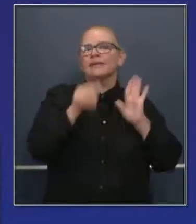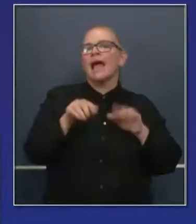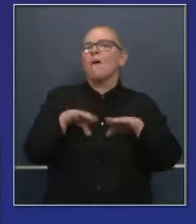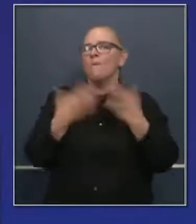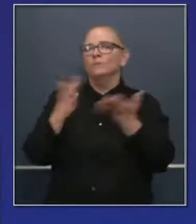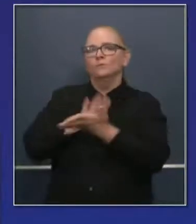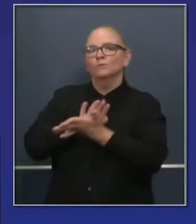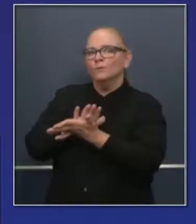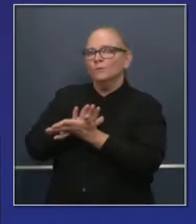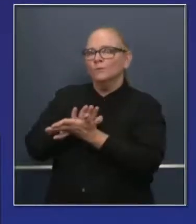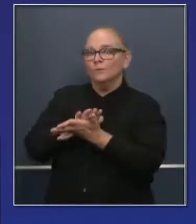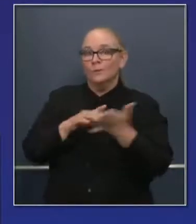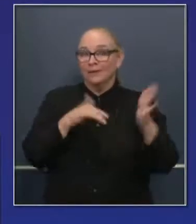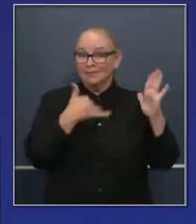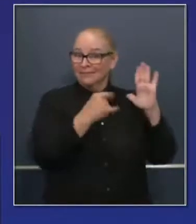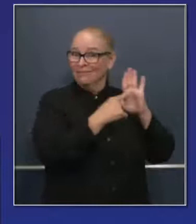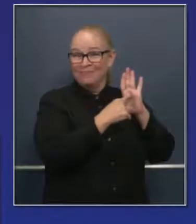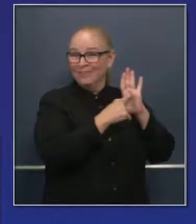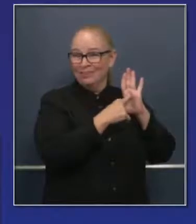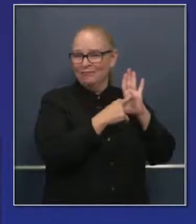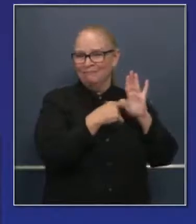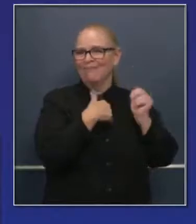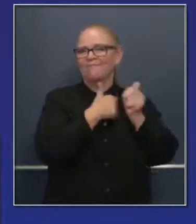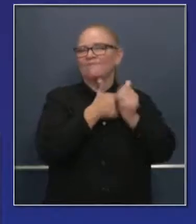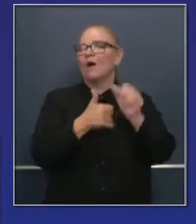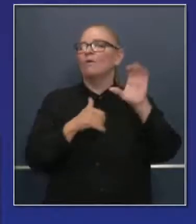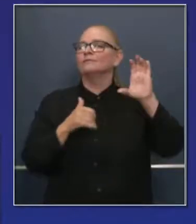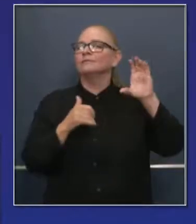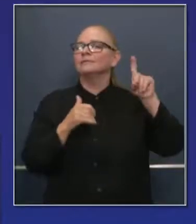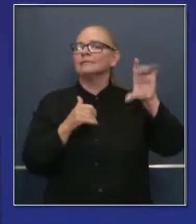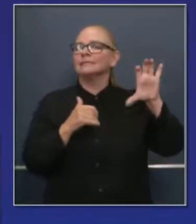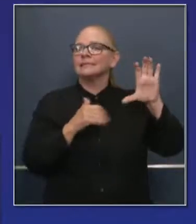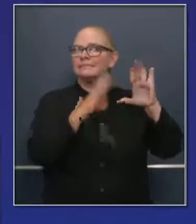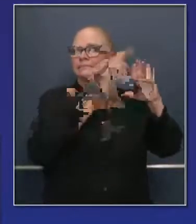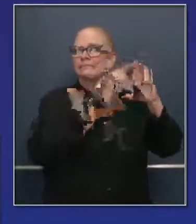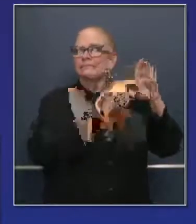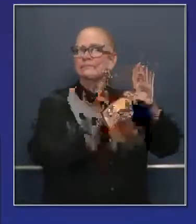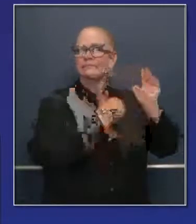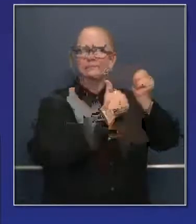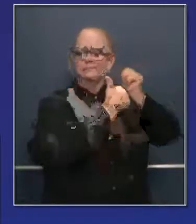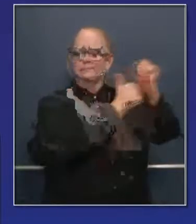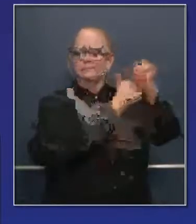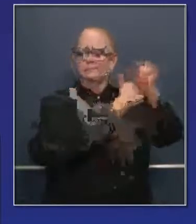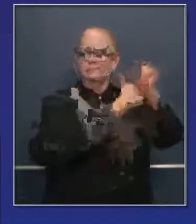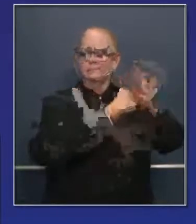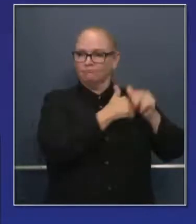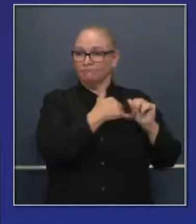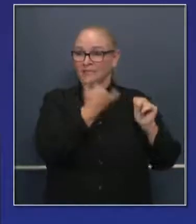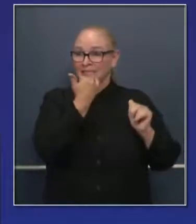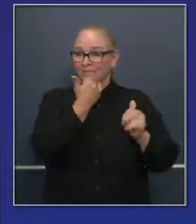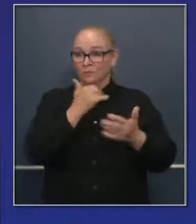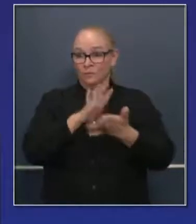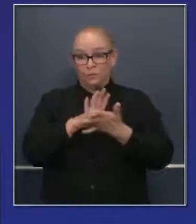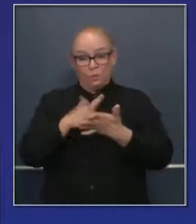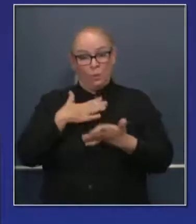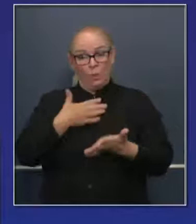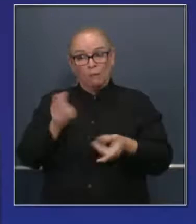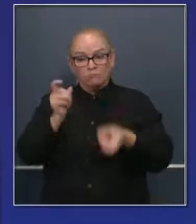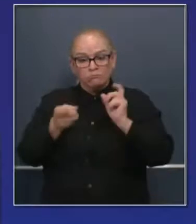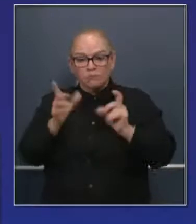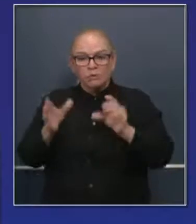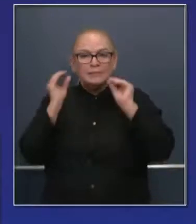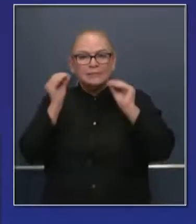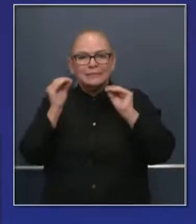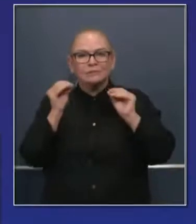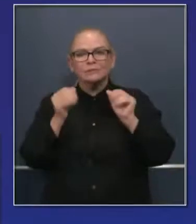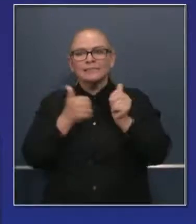of California, to consider making modifications, and certainly along the guidelines that we put out, which